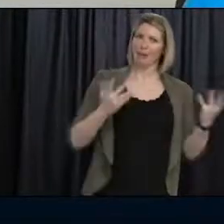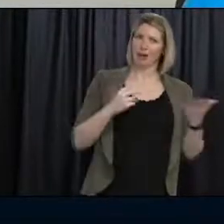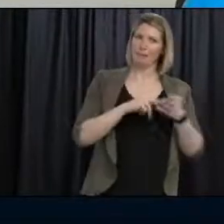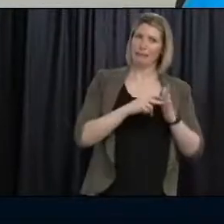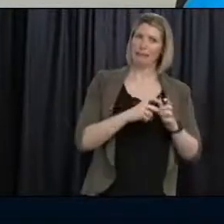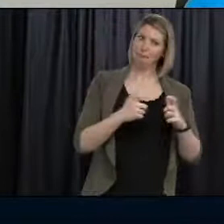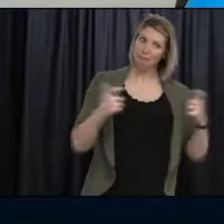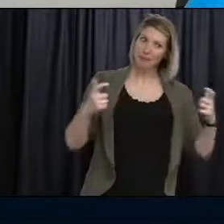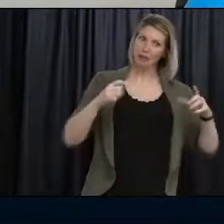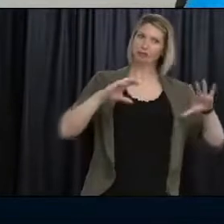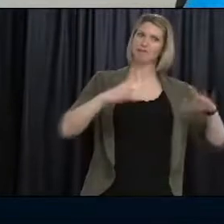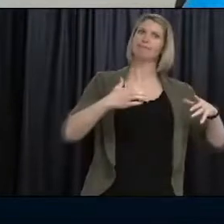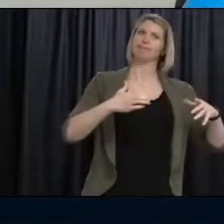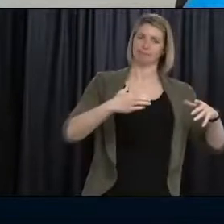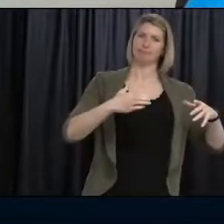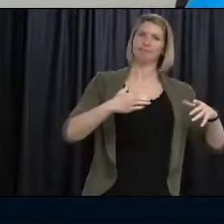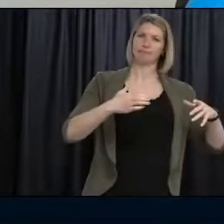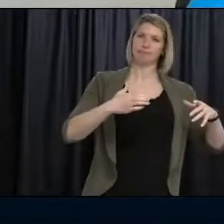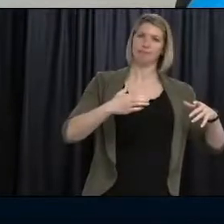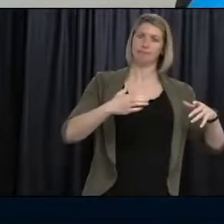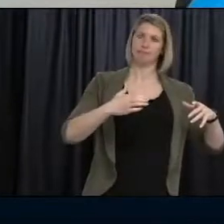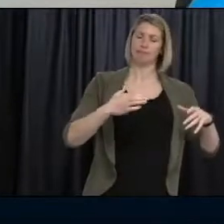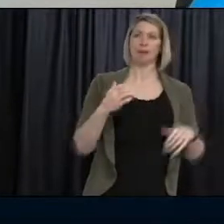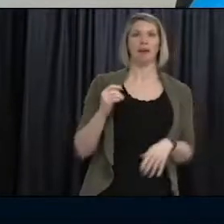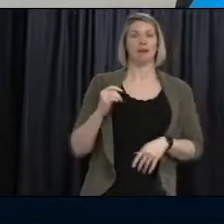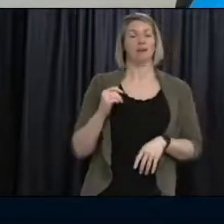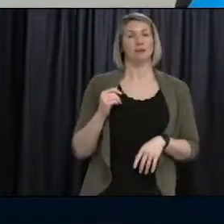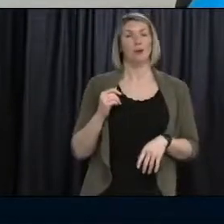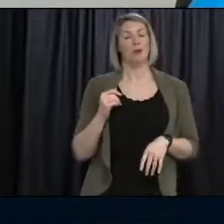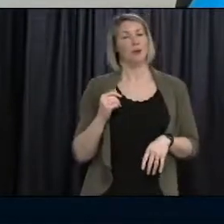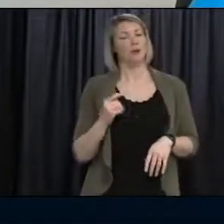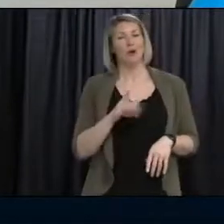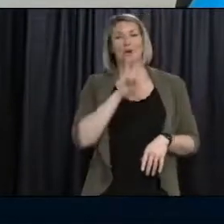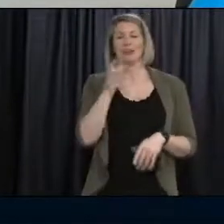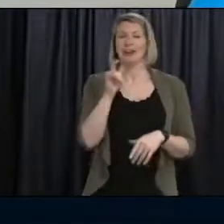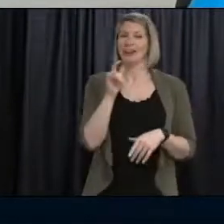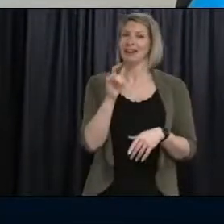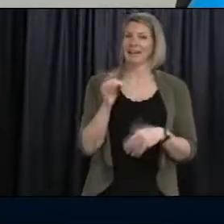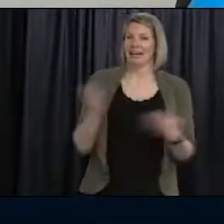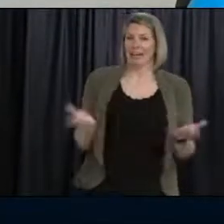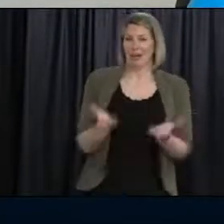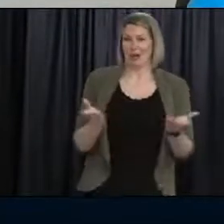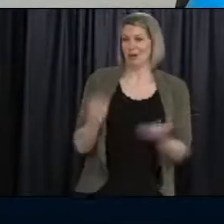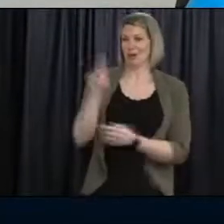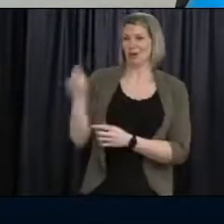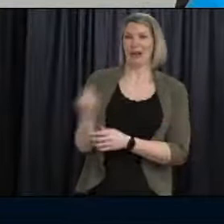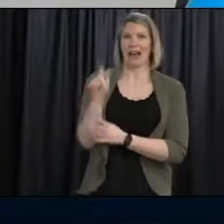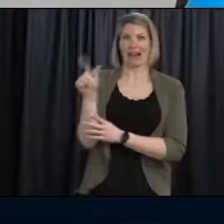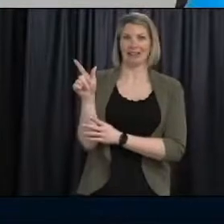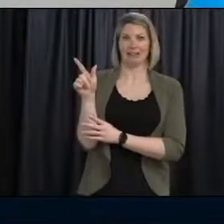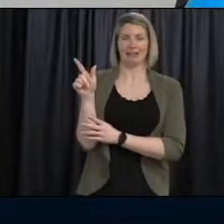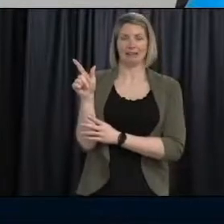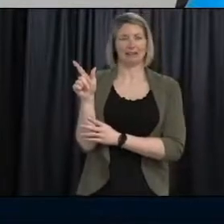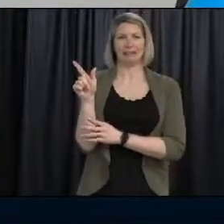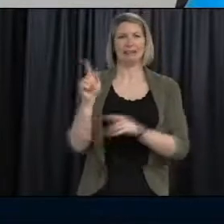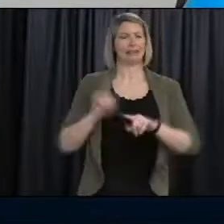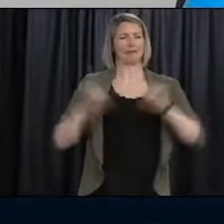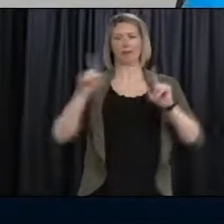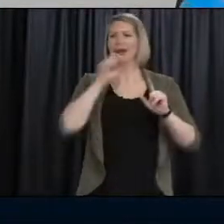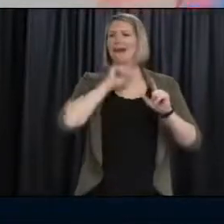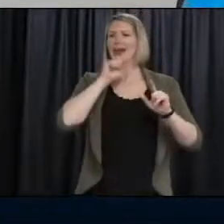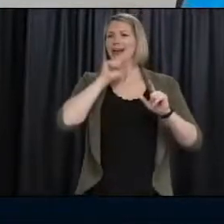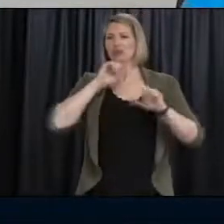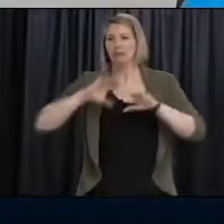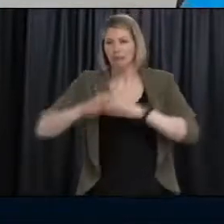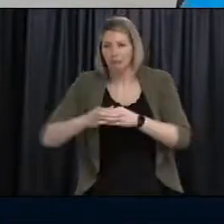general population, our general population as a proportion of our population is a lot smaller than in other jurisdictions. We have the